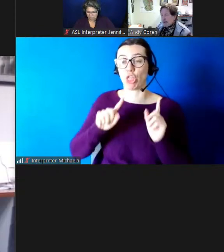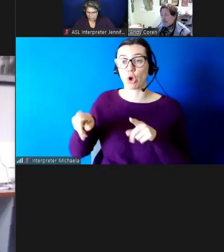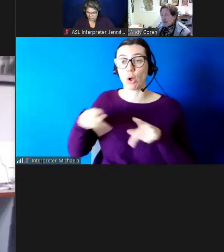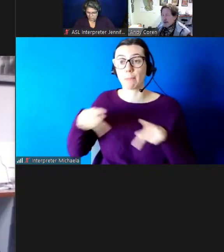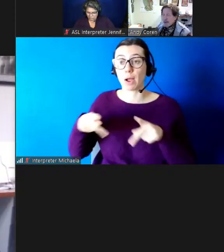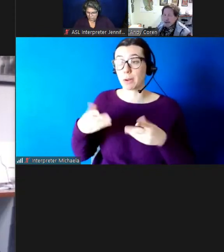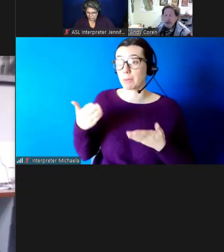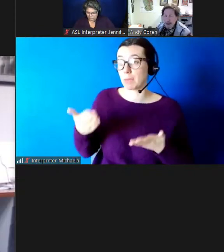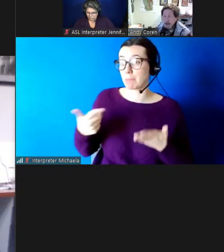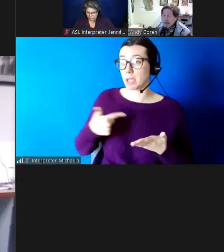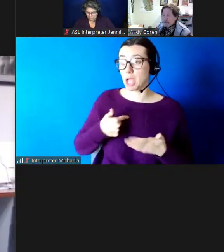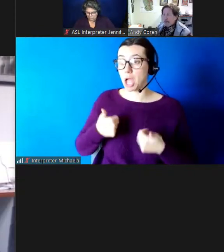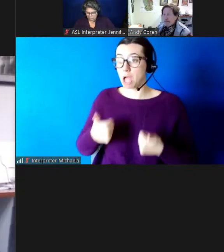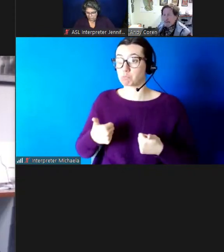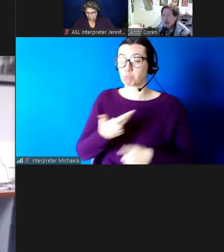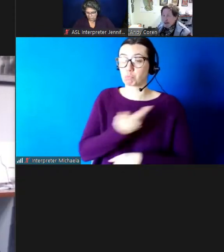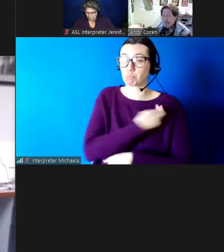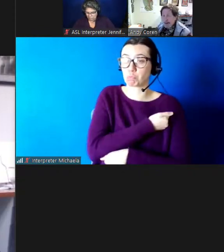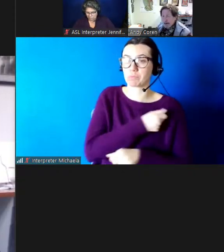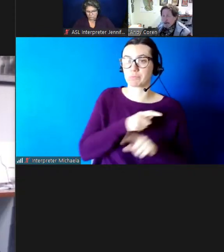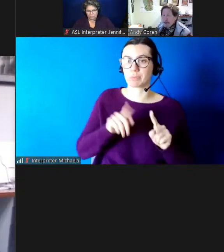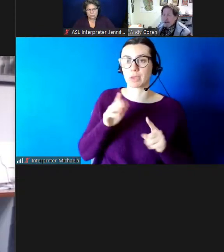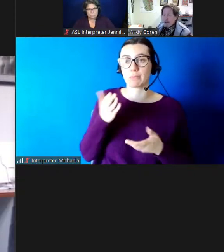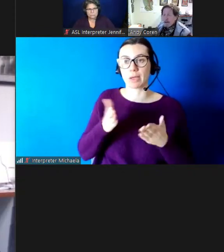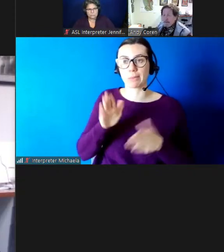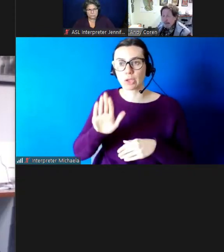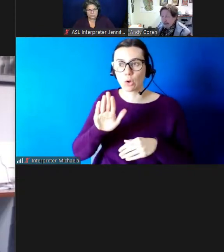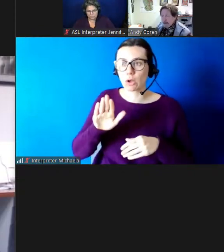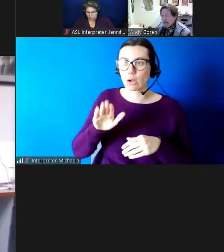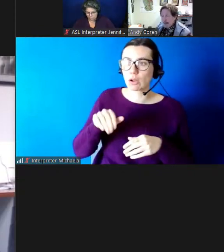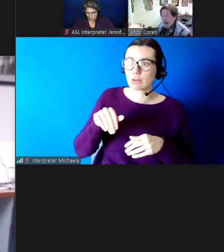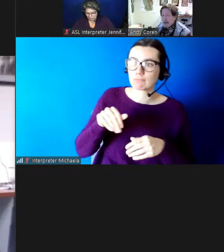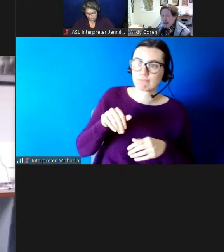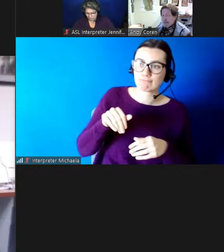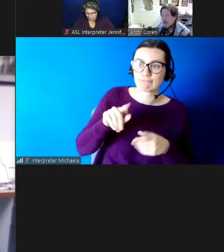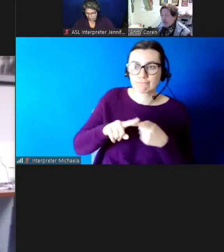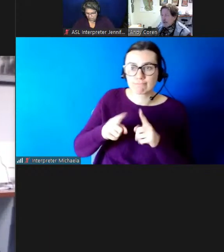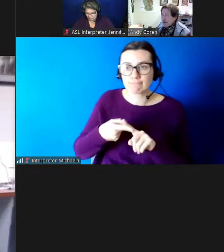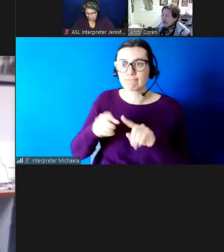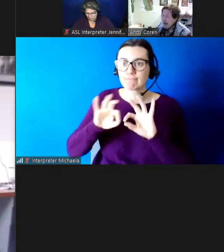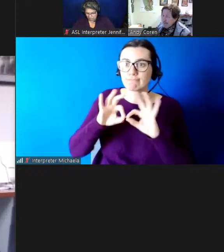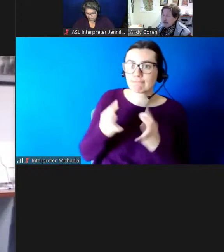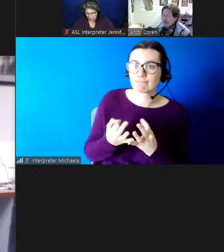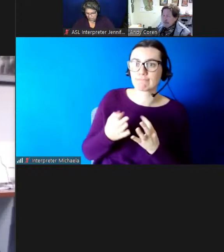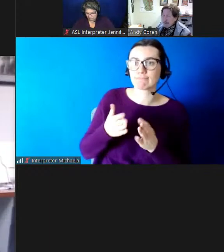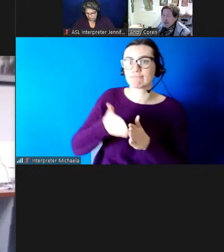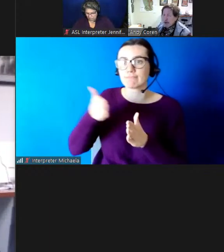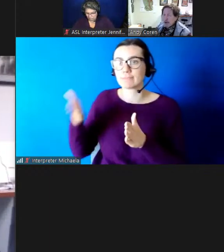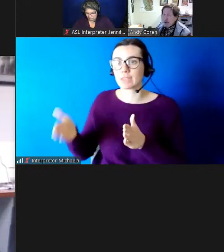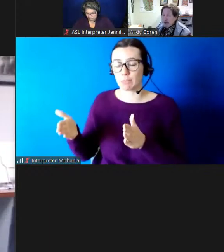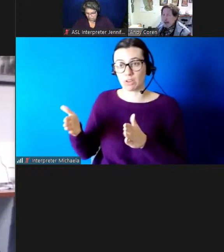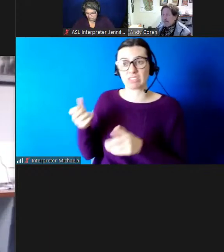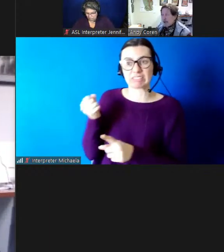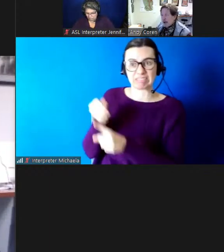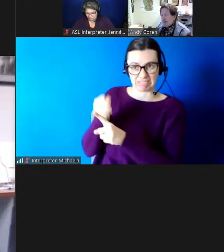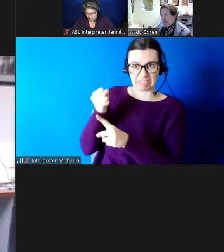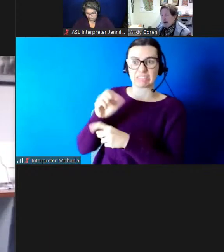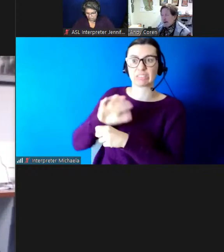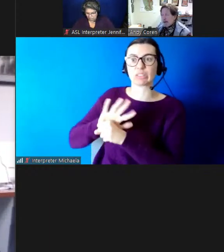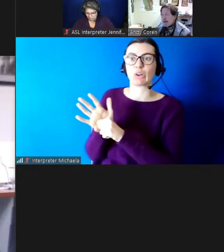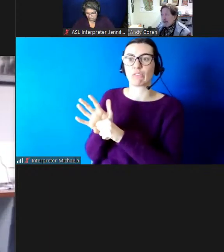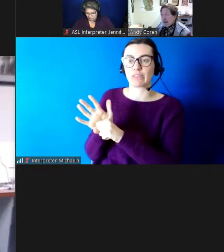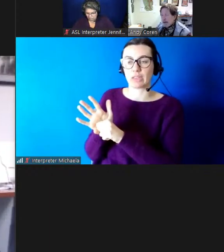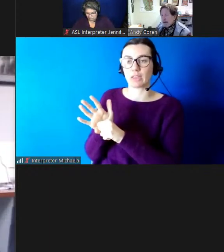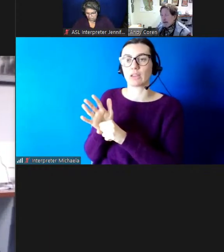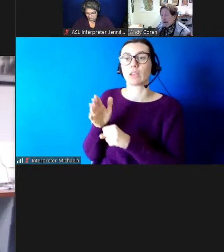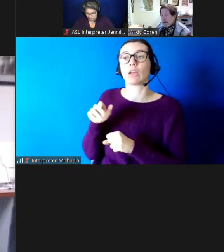your loved one, your child, your parent may get the bad kind of COVID. And it's happening to people who have no